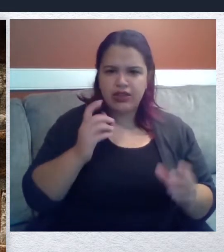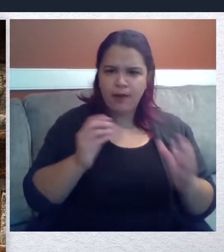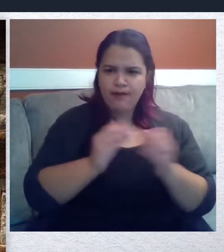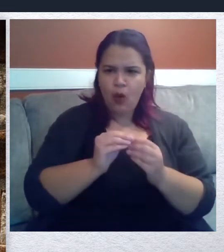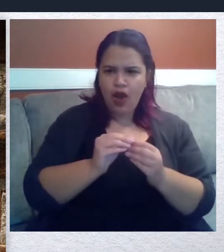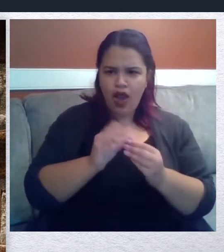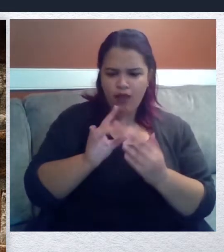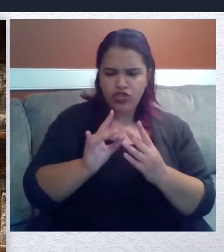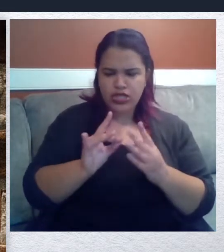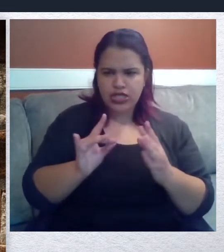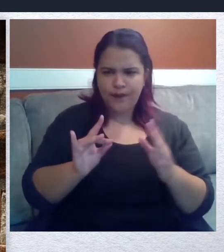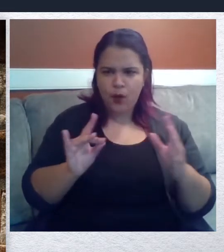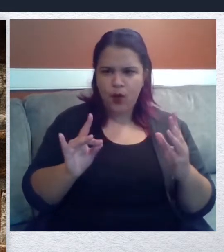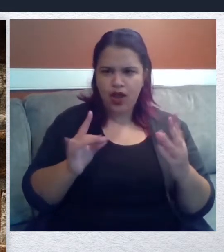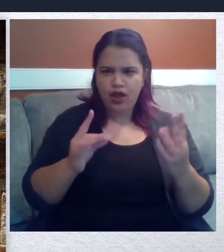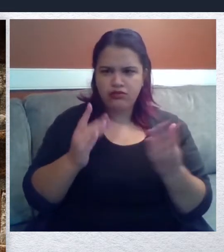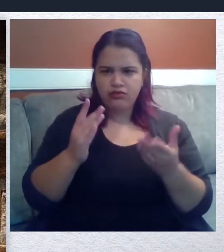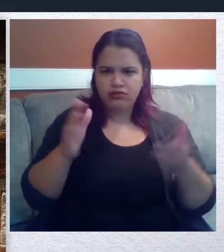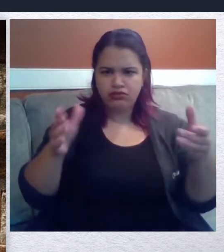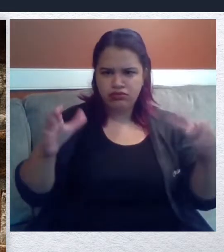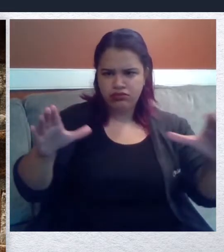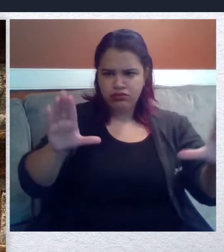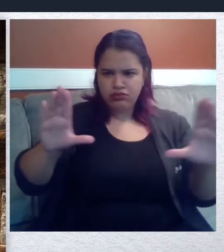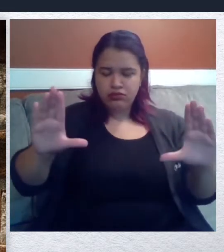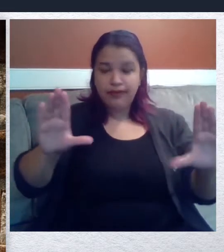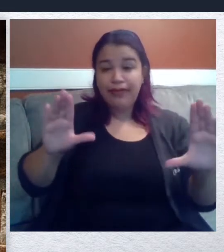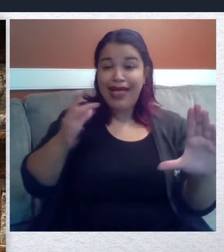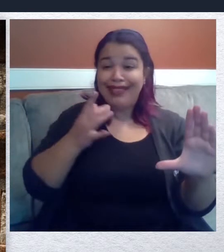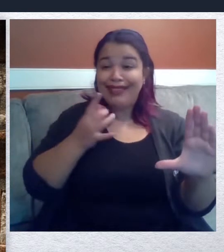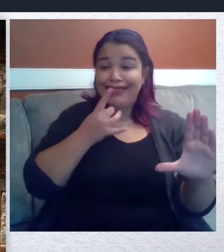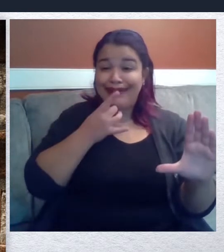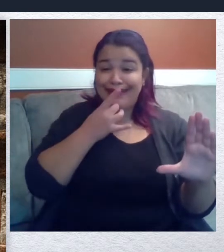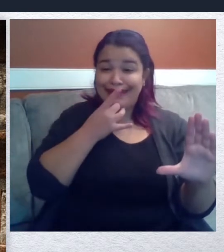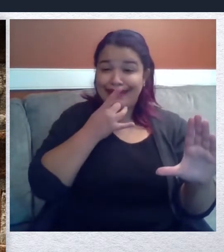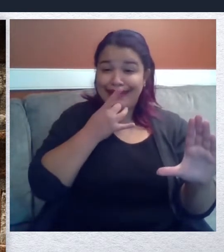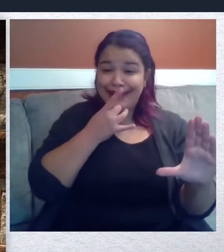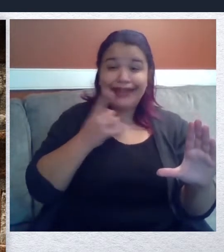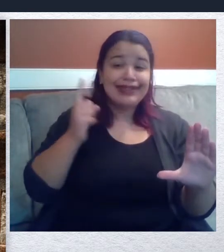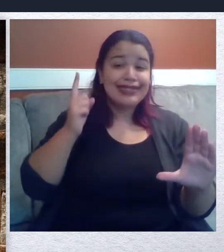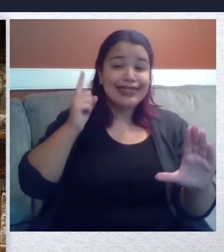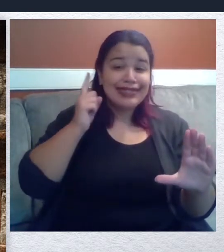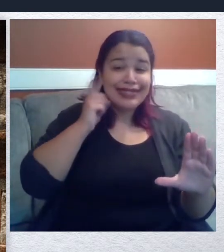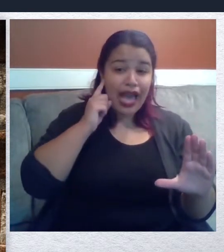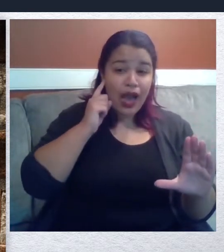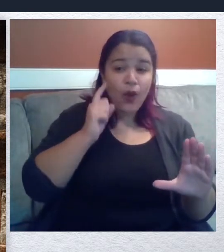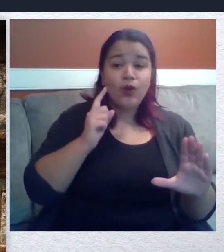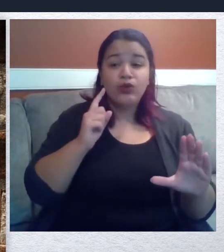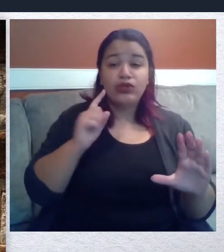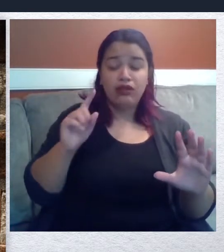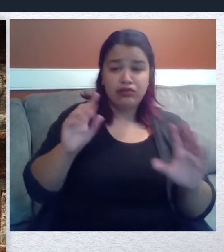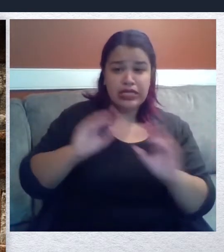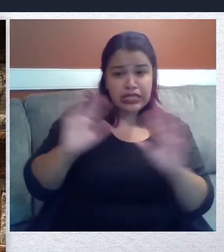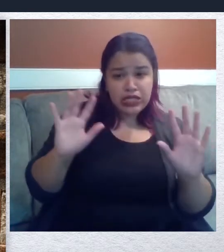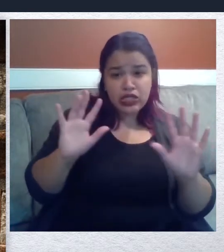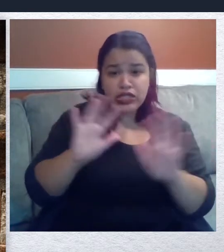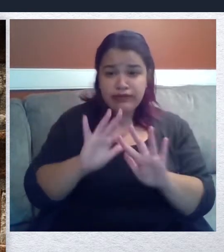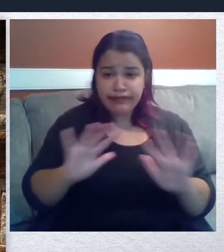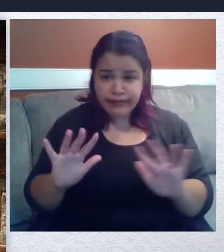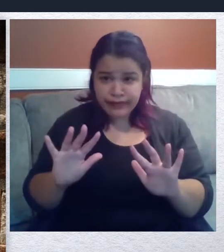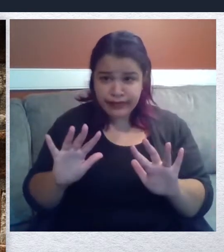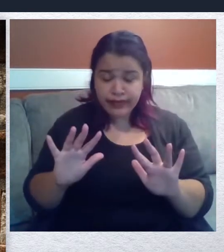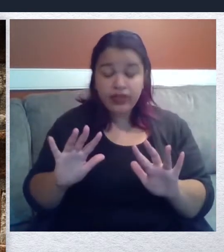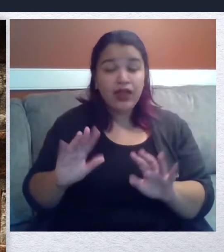if you do need to use a smartphone, you will need to do a little preparation beforehand. To join a meeting through